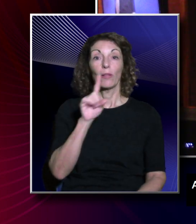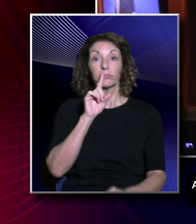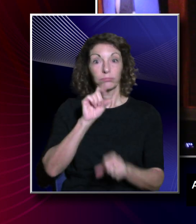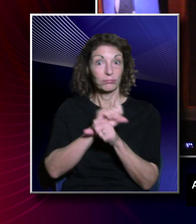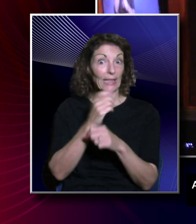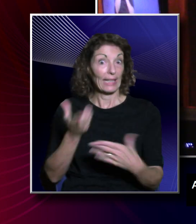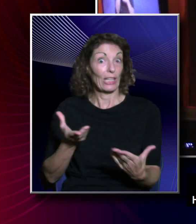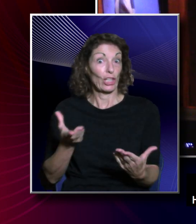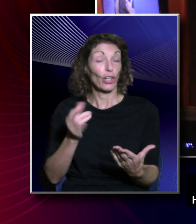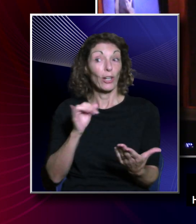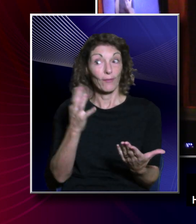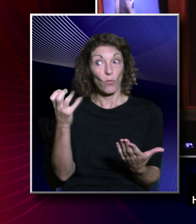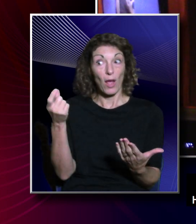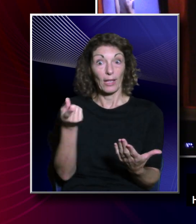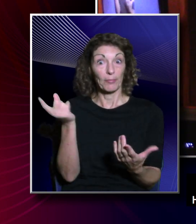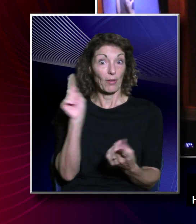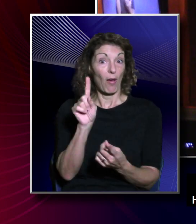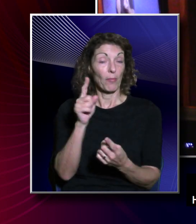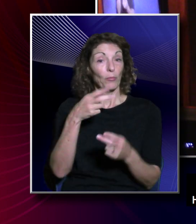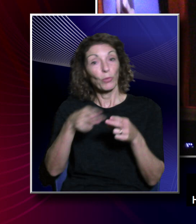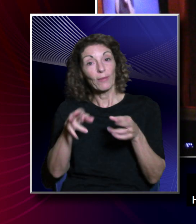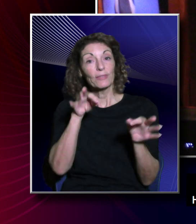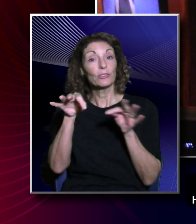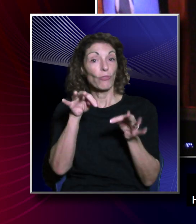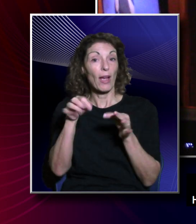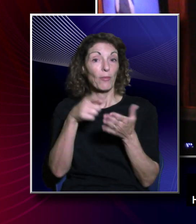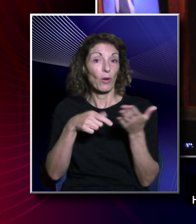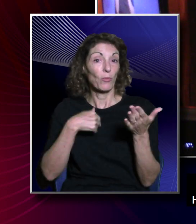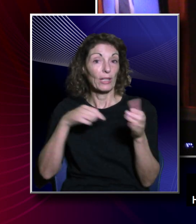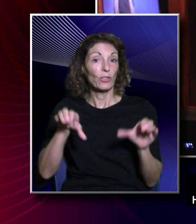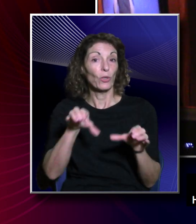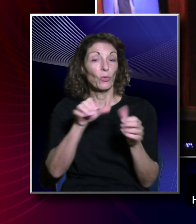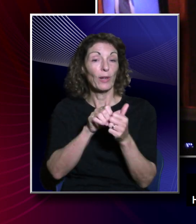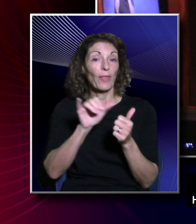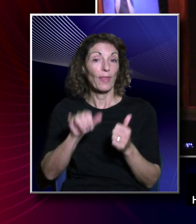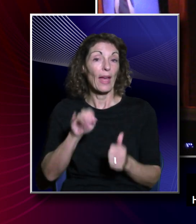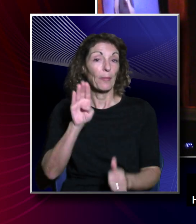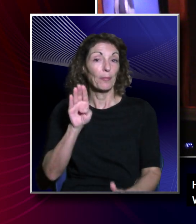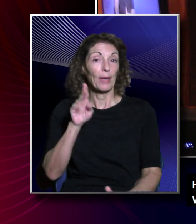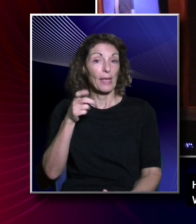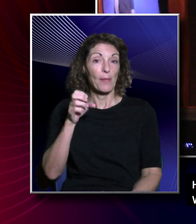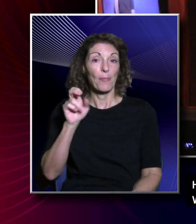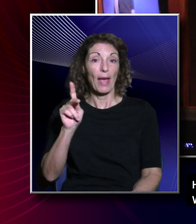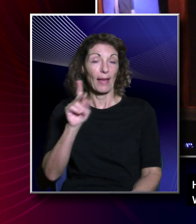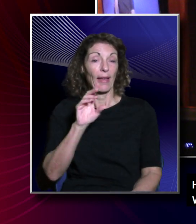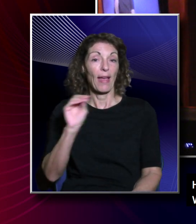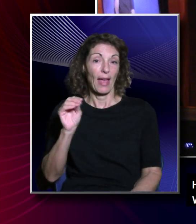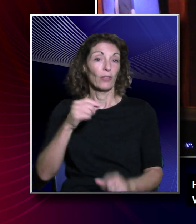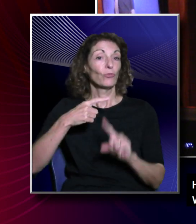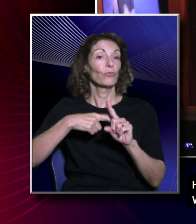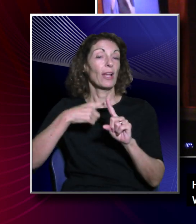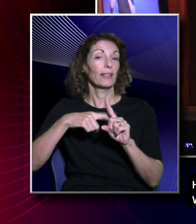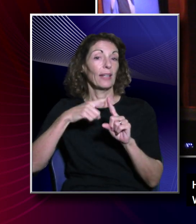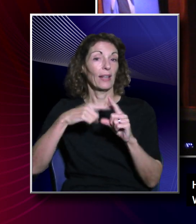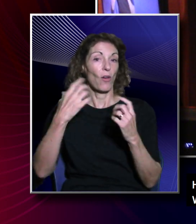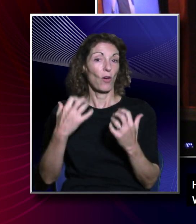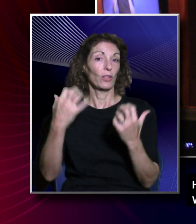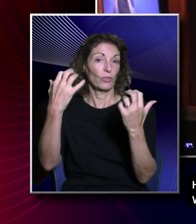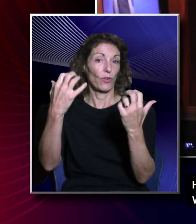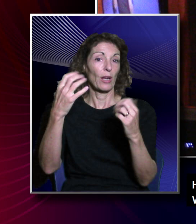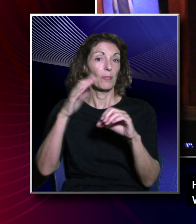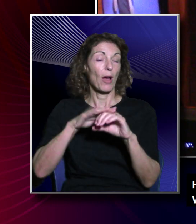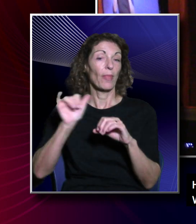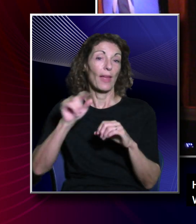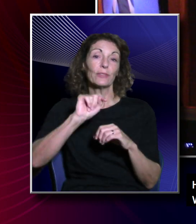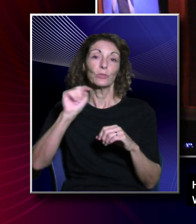to briefly describe what we do with the BPAC and the renting of the auditorium on the Tucson